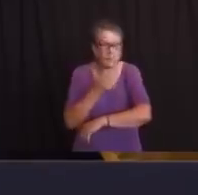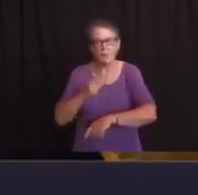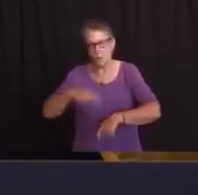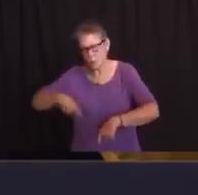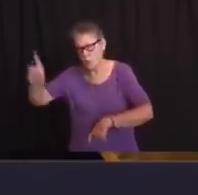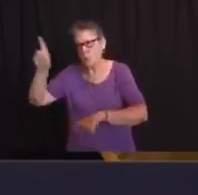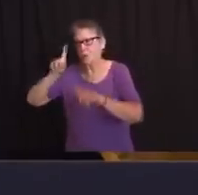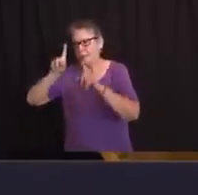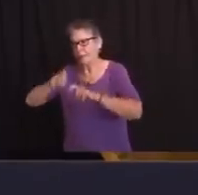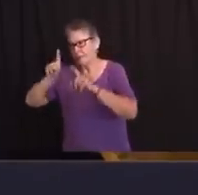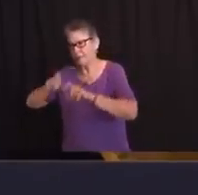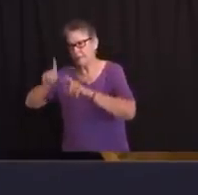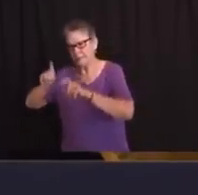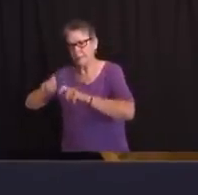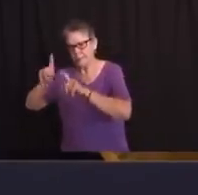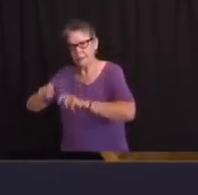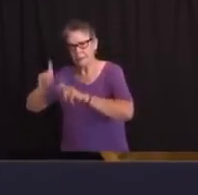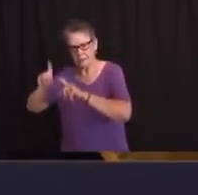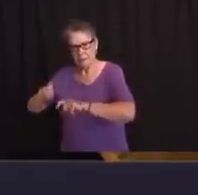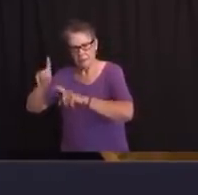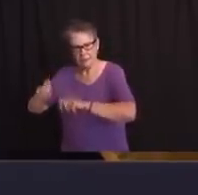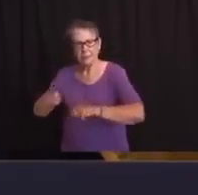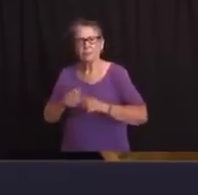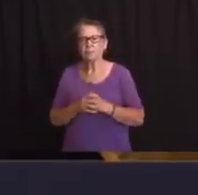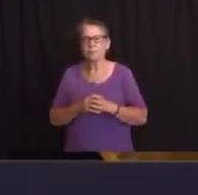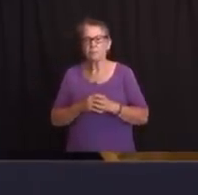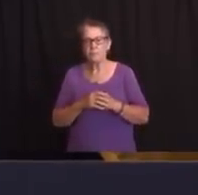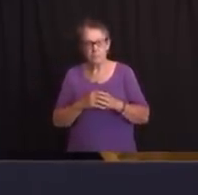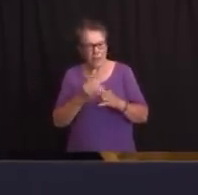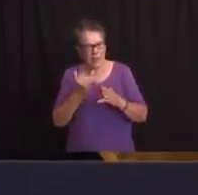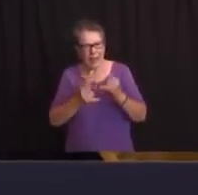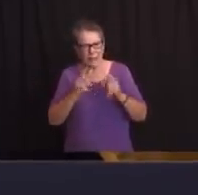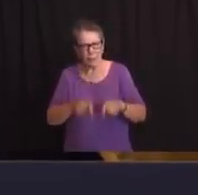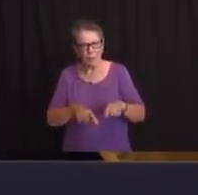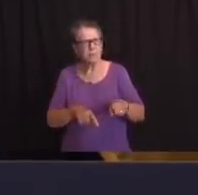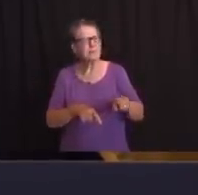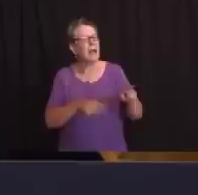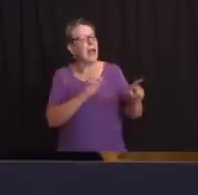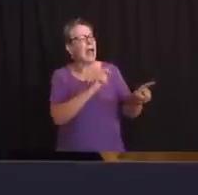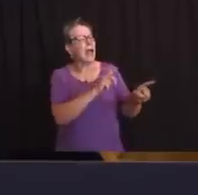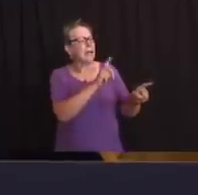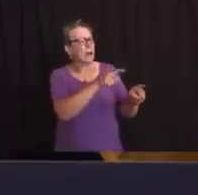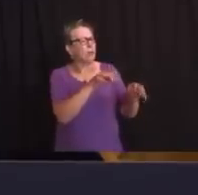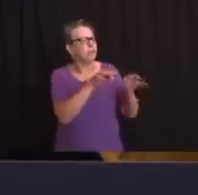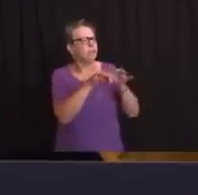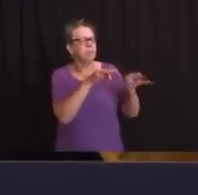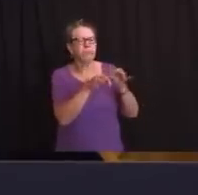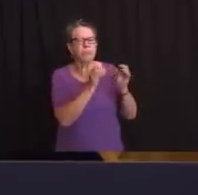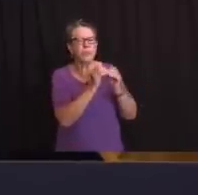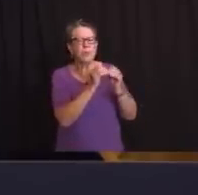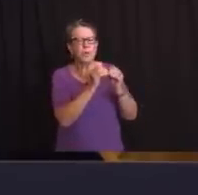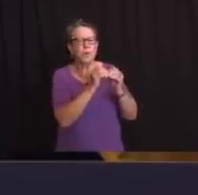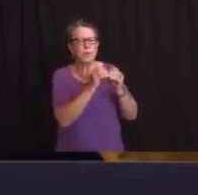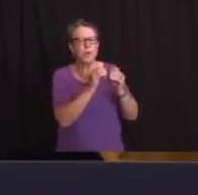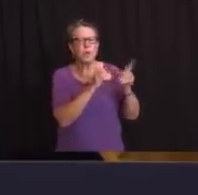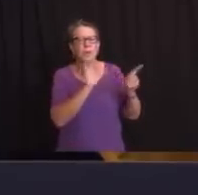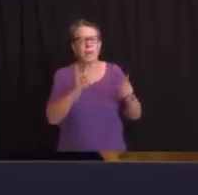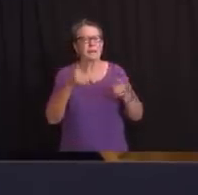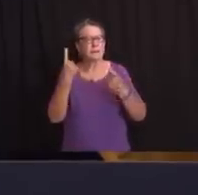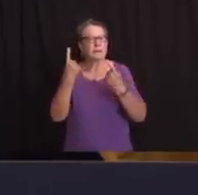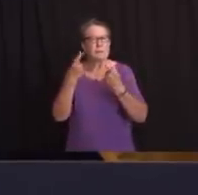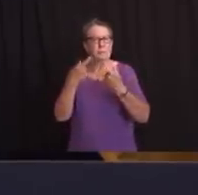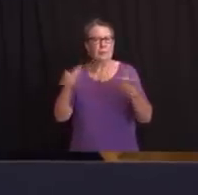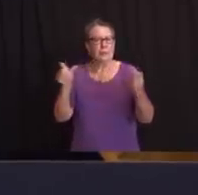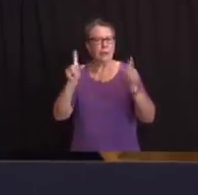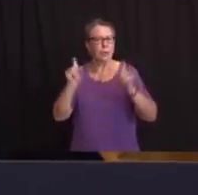communities. The last question, which Ed should comment on, and Judy may want to weigh in, is a big one, especially since last week. So I want to take